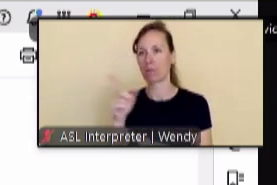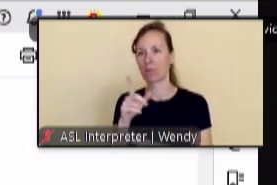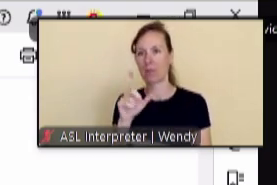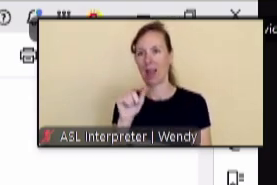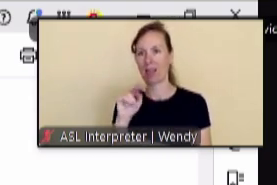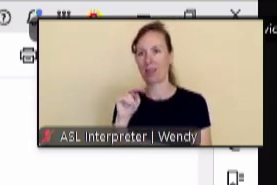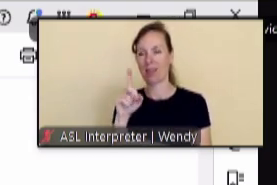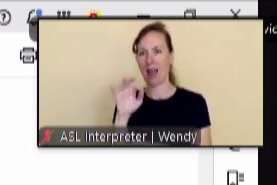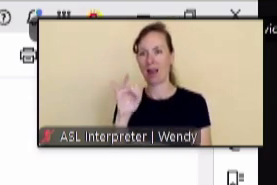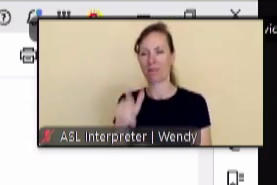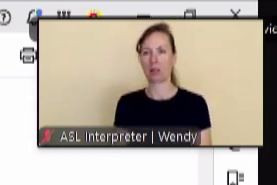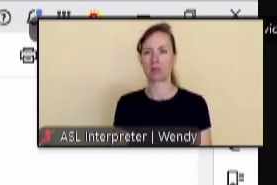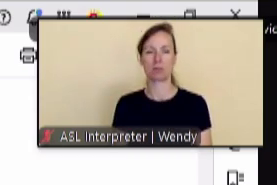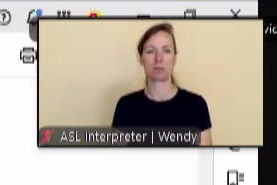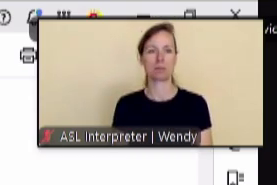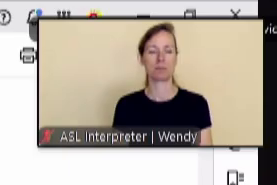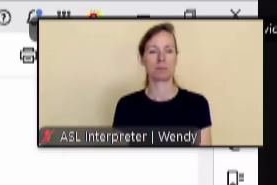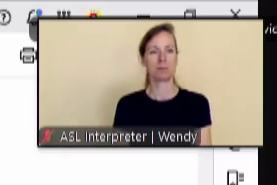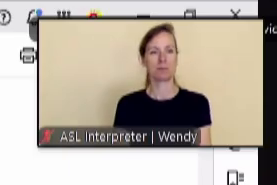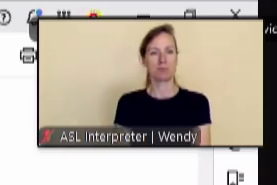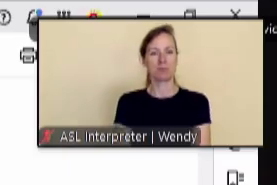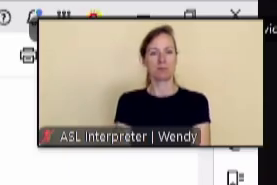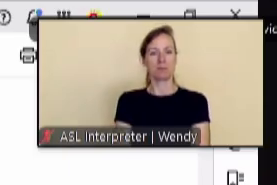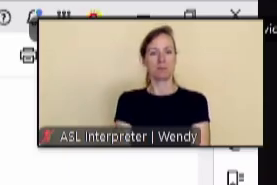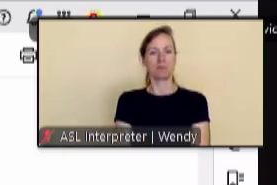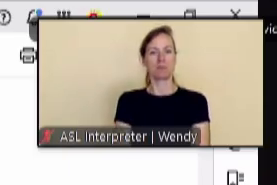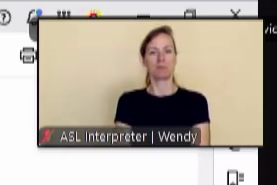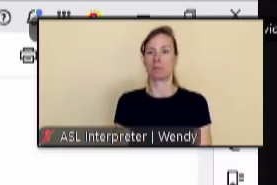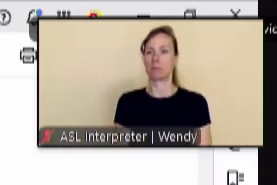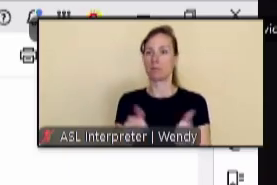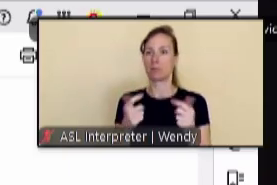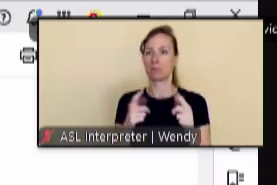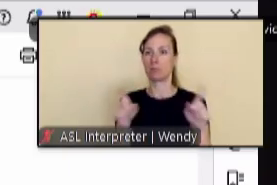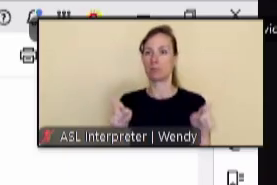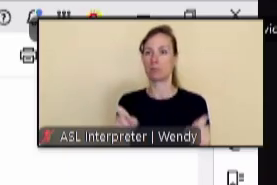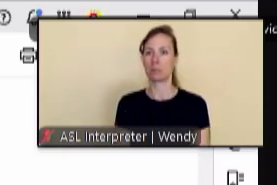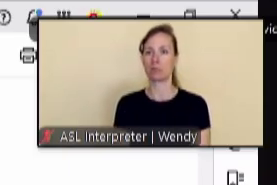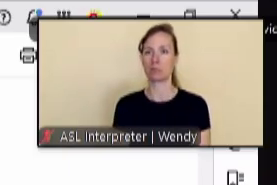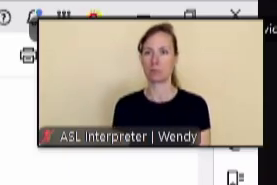Mr. Berman, any questions from council, comments?